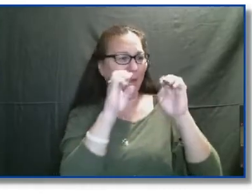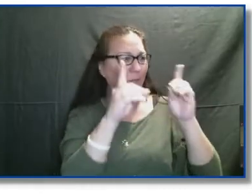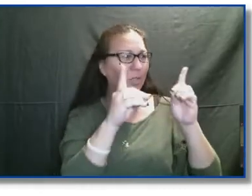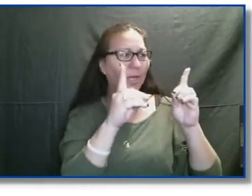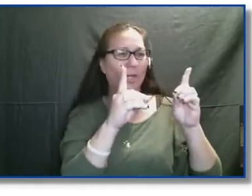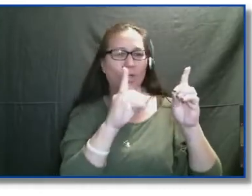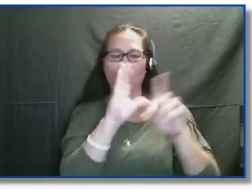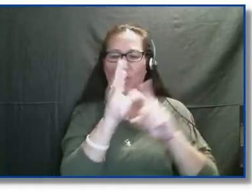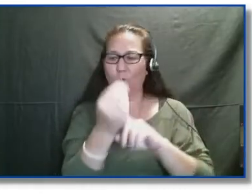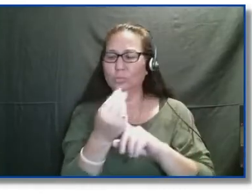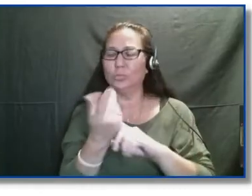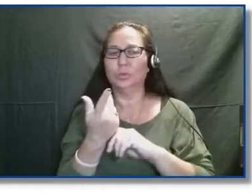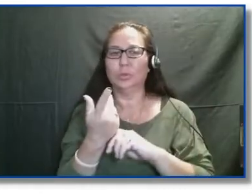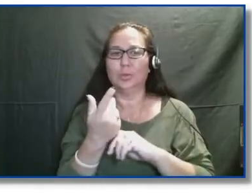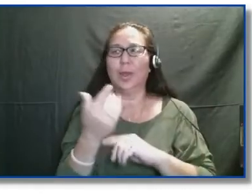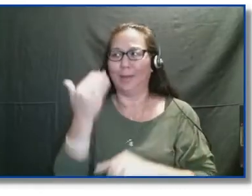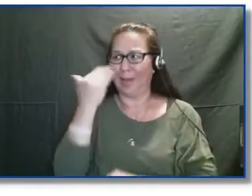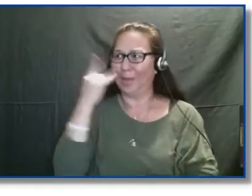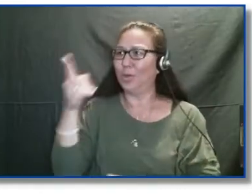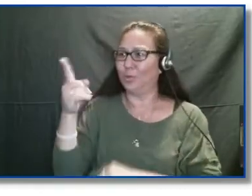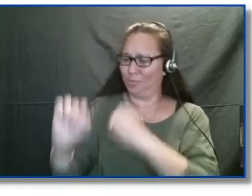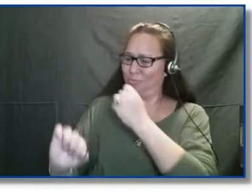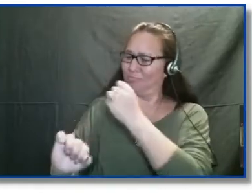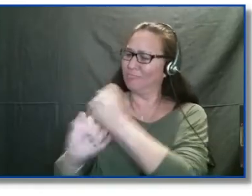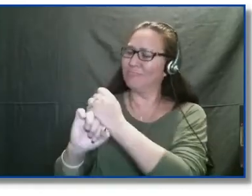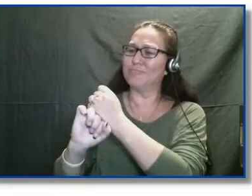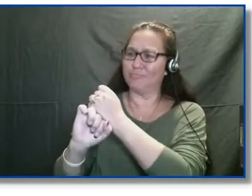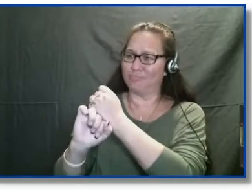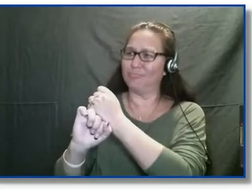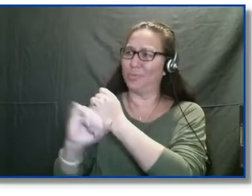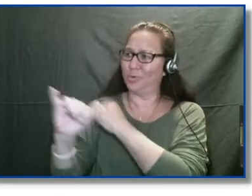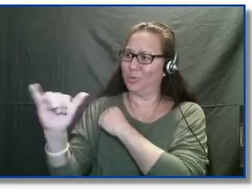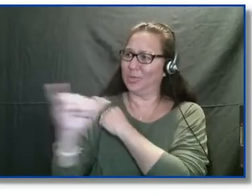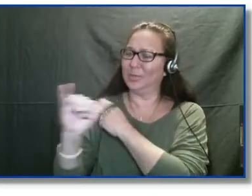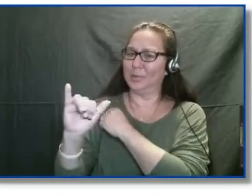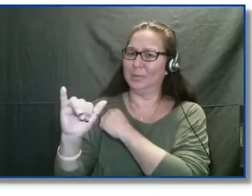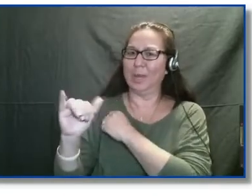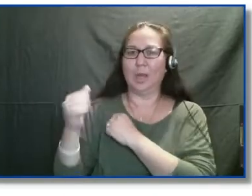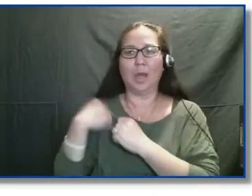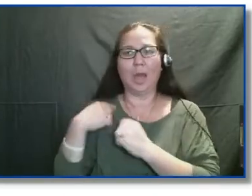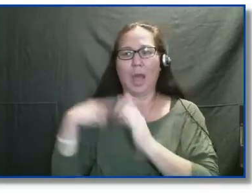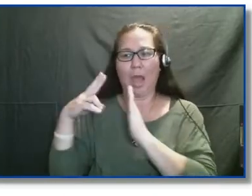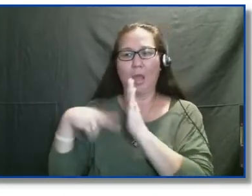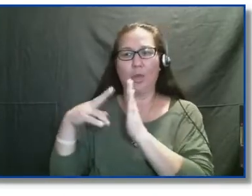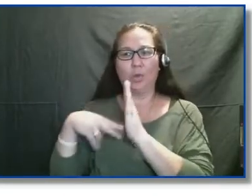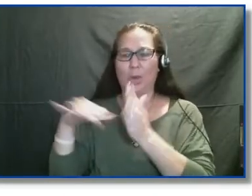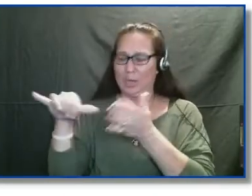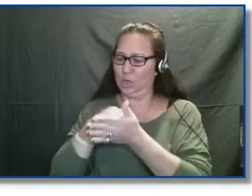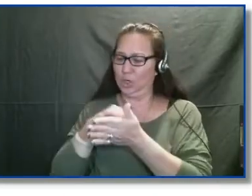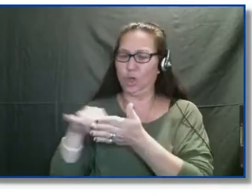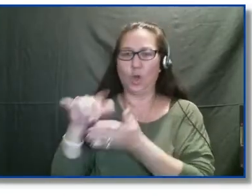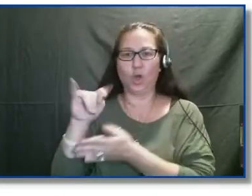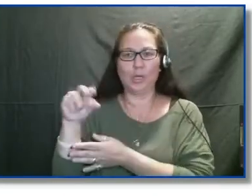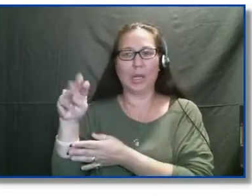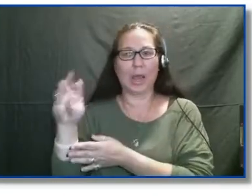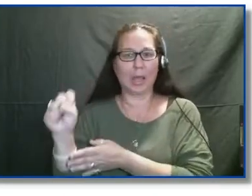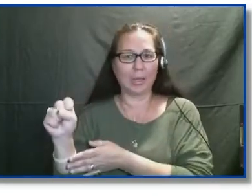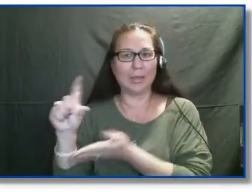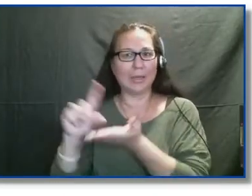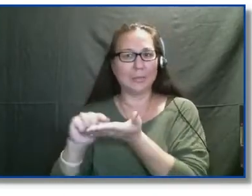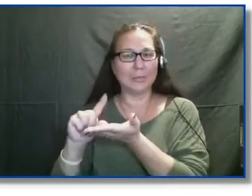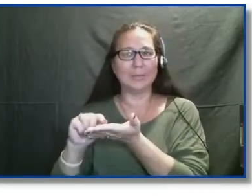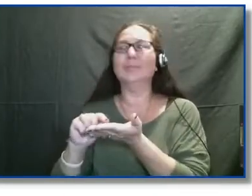that as solid as can be. I read this wonderful piece in the New York Times of your work, which just told me about